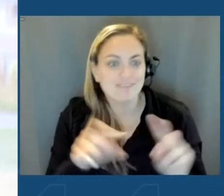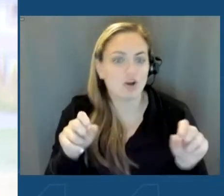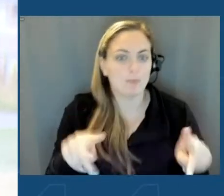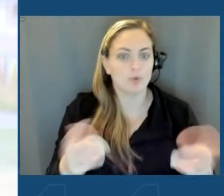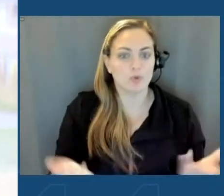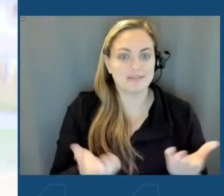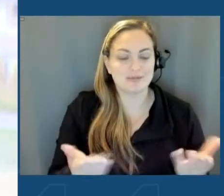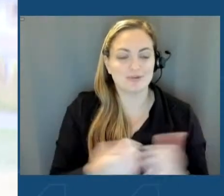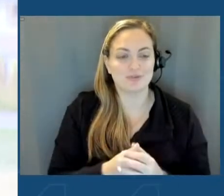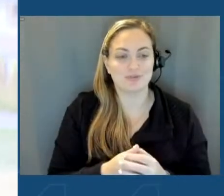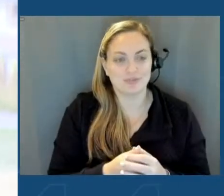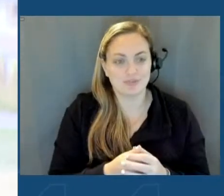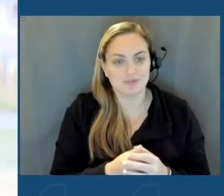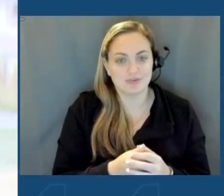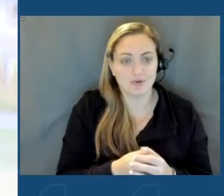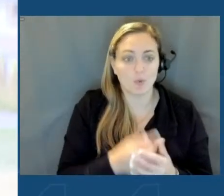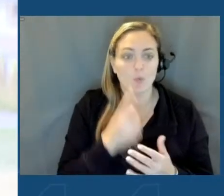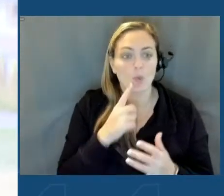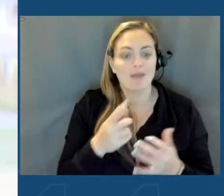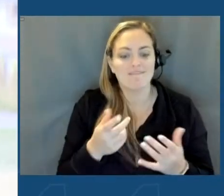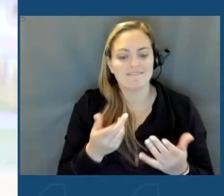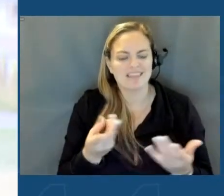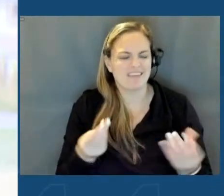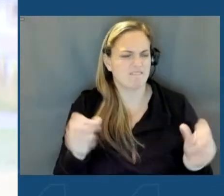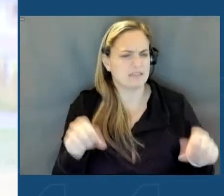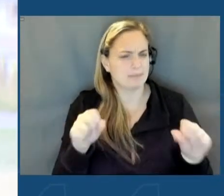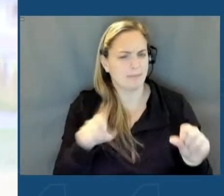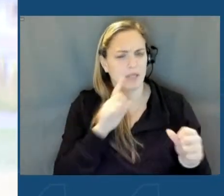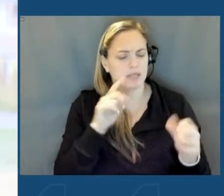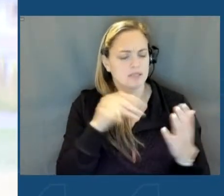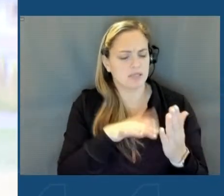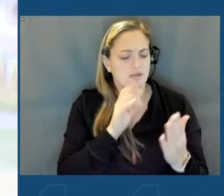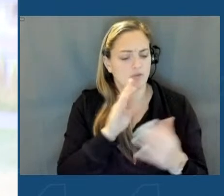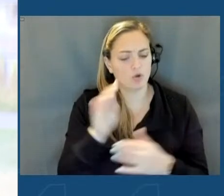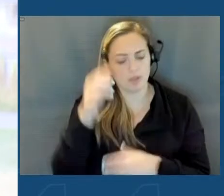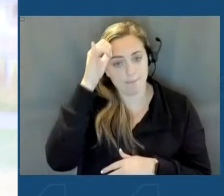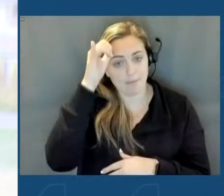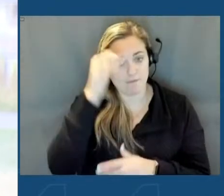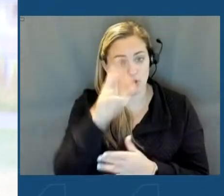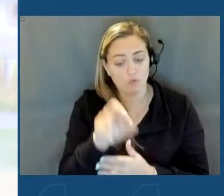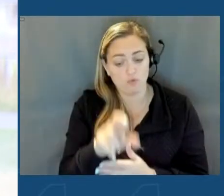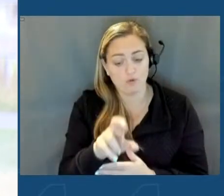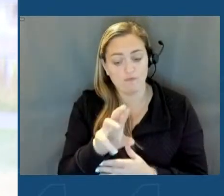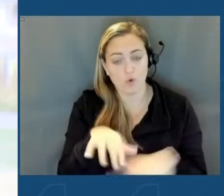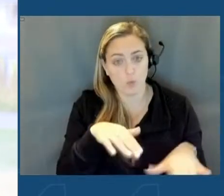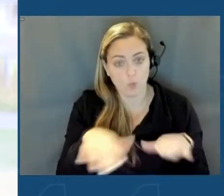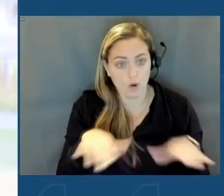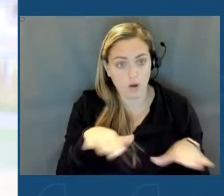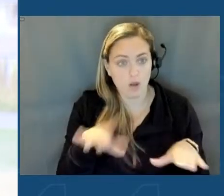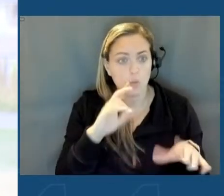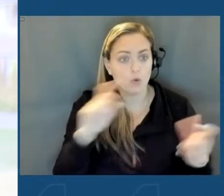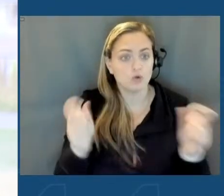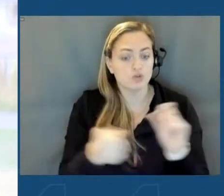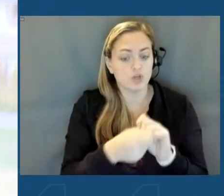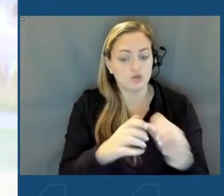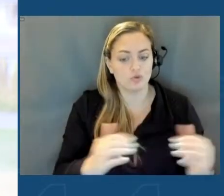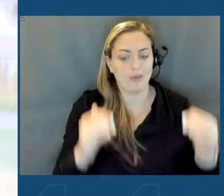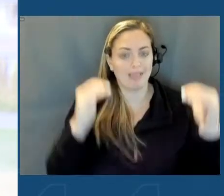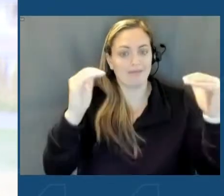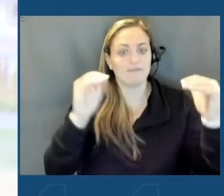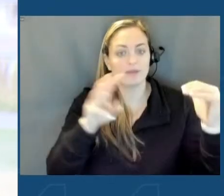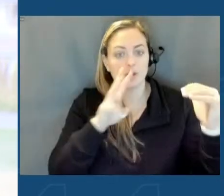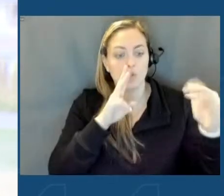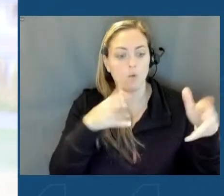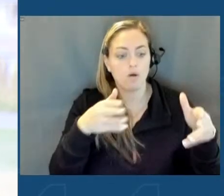here. And we're going to have a feasibility study for the Buffalo River Walk. We're going to transform that into elevated walkways, fishing